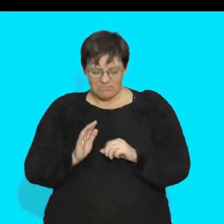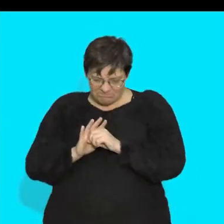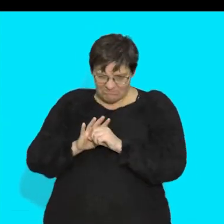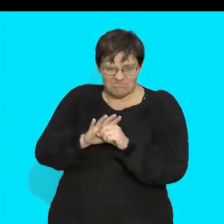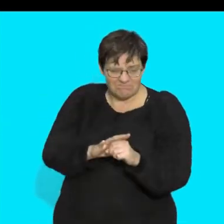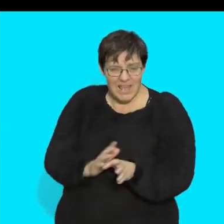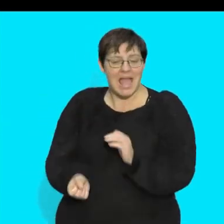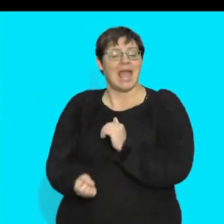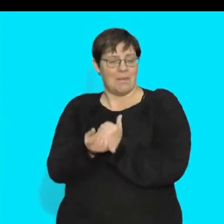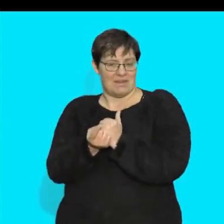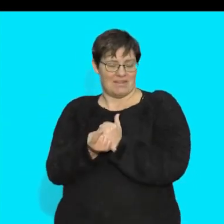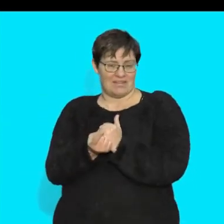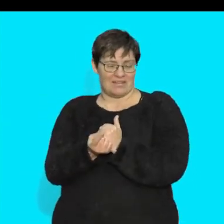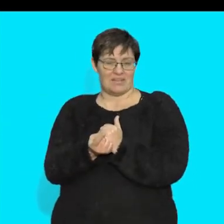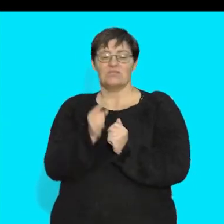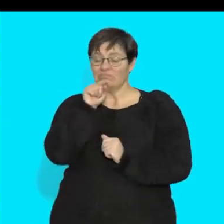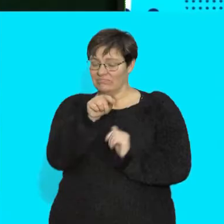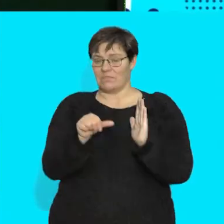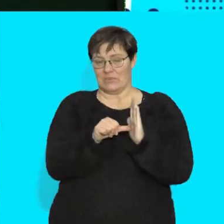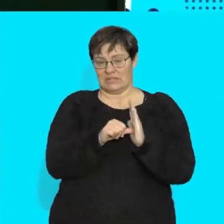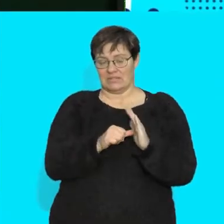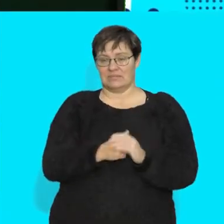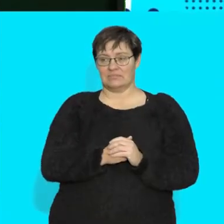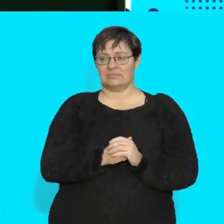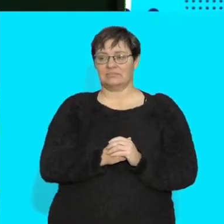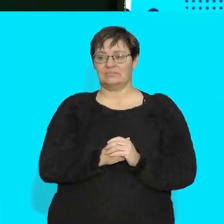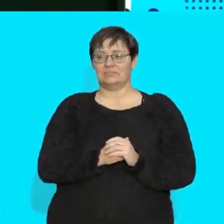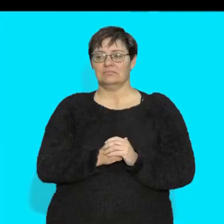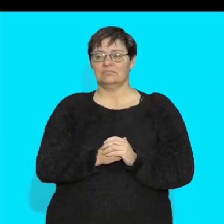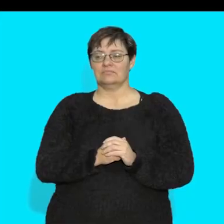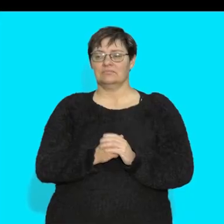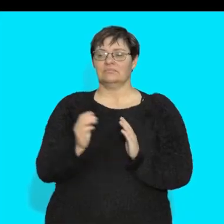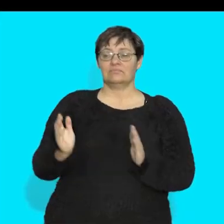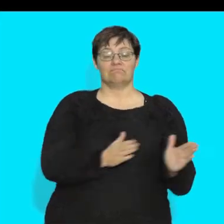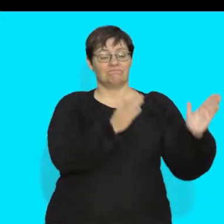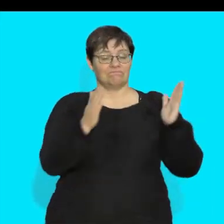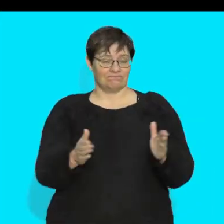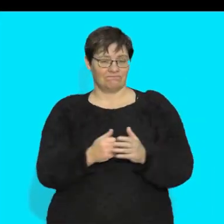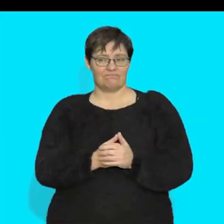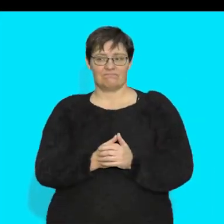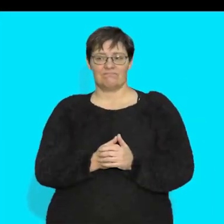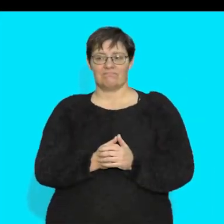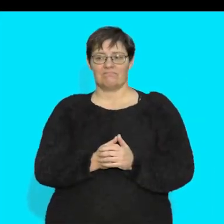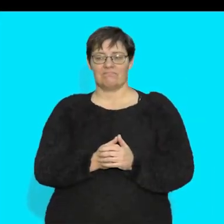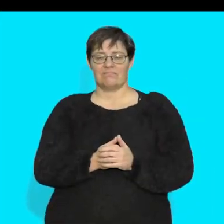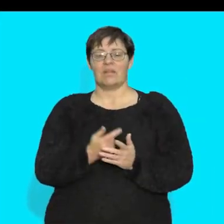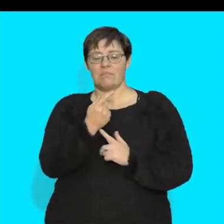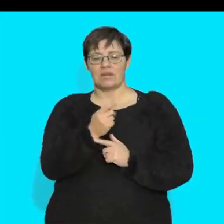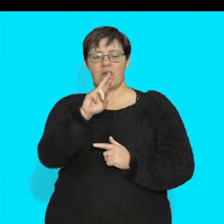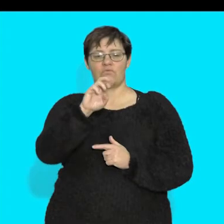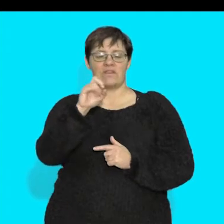got to oppose the galvanic reaction. So that's the important thing there. Right, let's move on